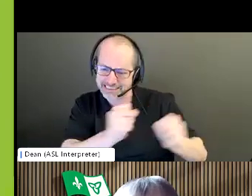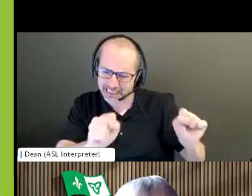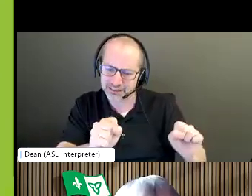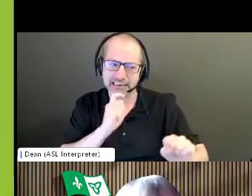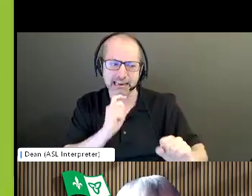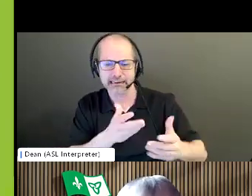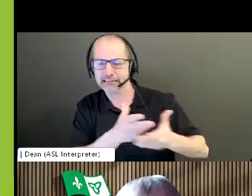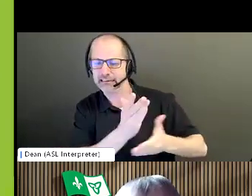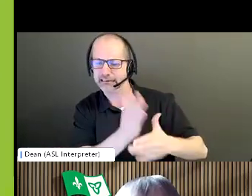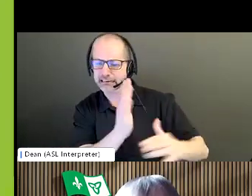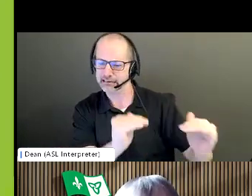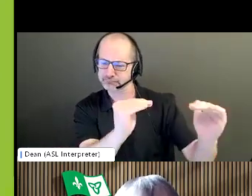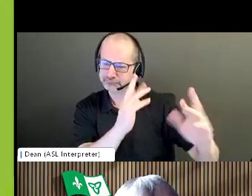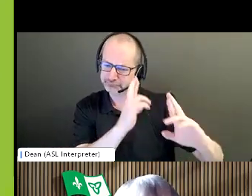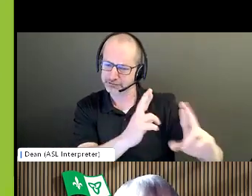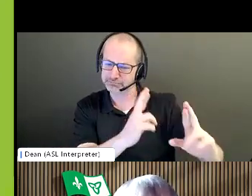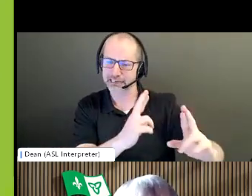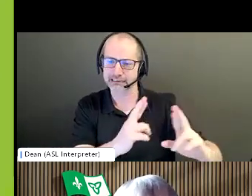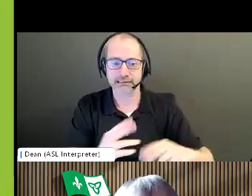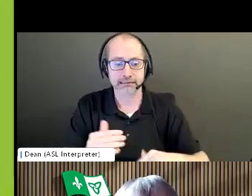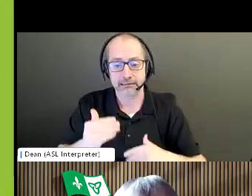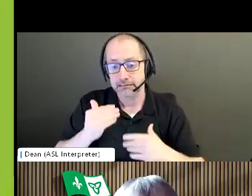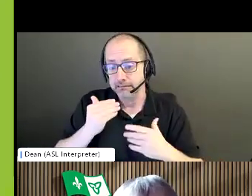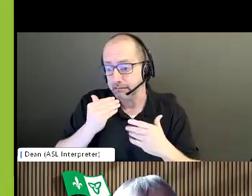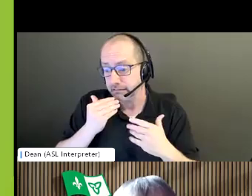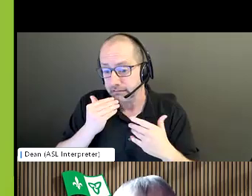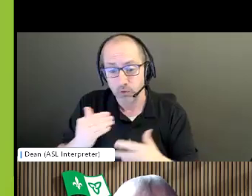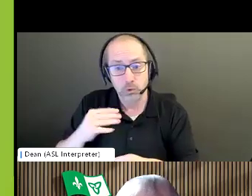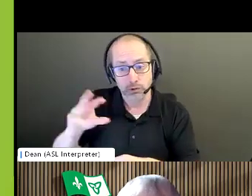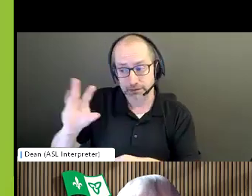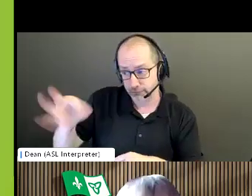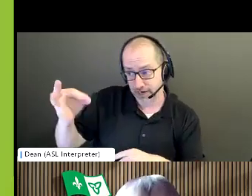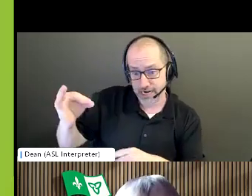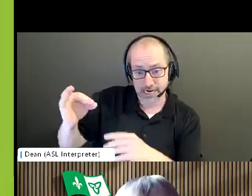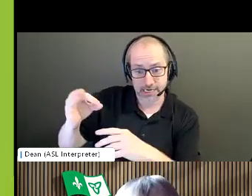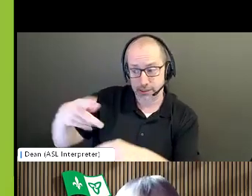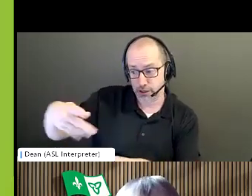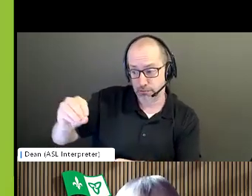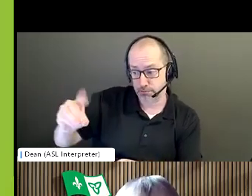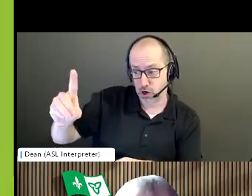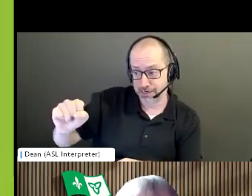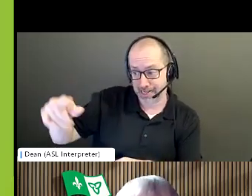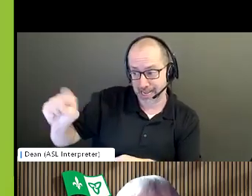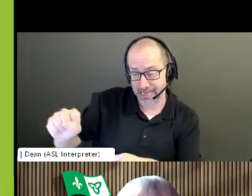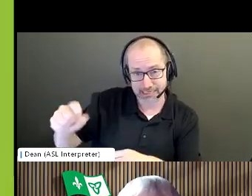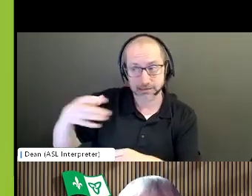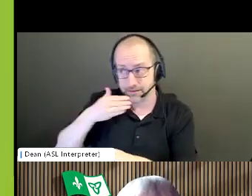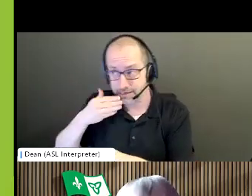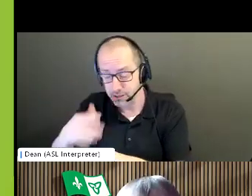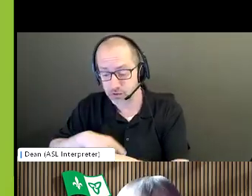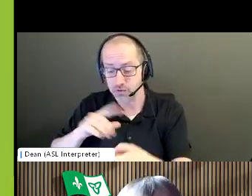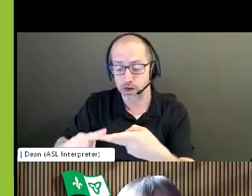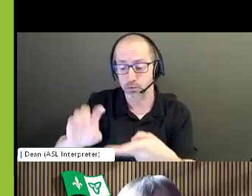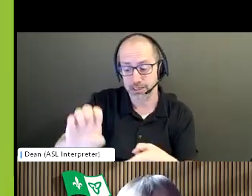to l'AFO, l'Assemblée de la Francophonie, for 6 French podcasts and one with EPO that I have worked